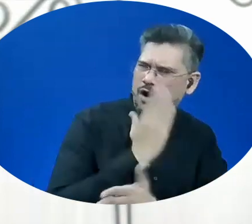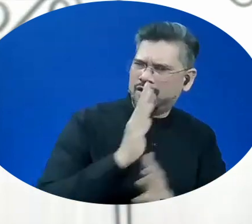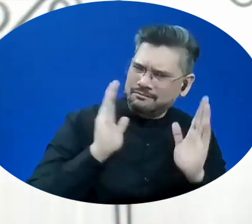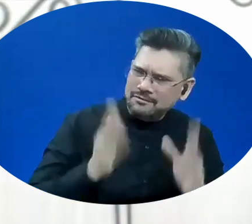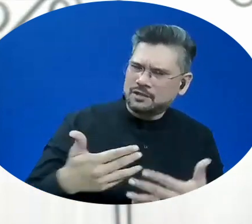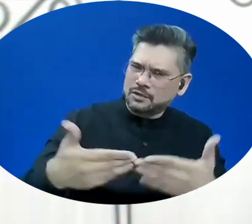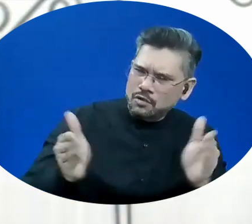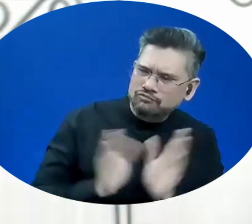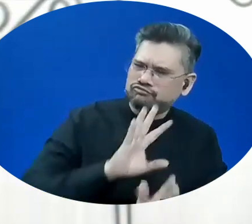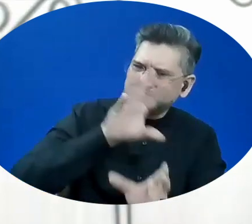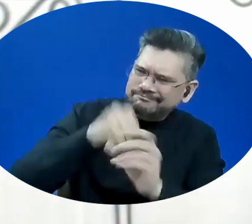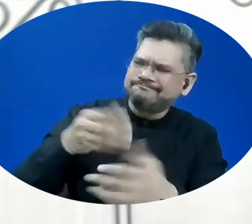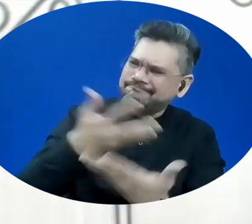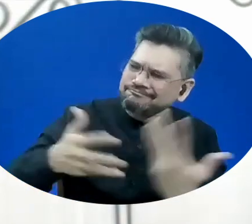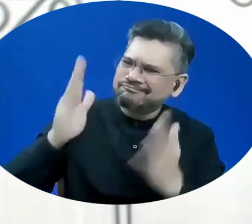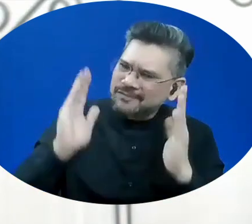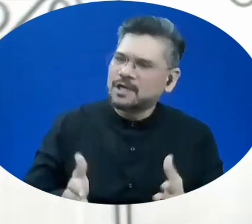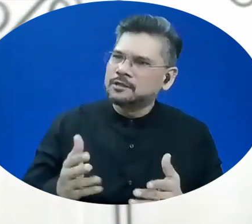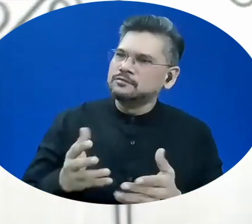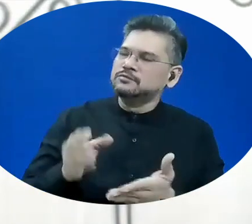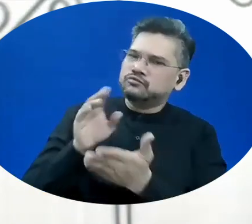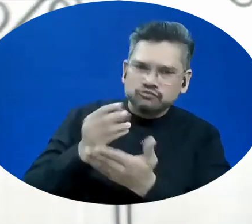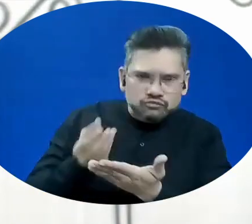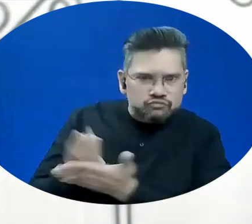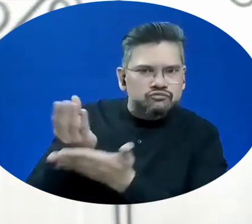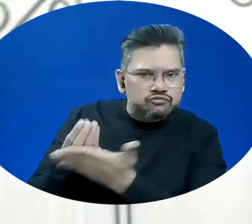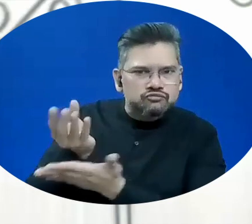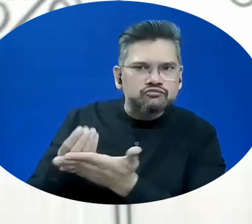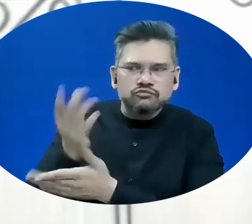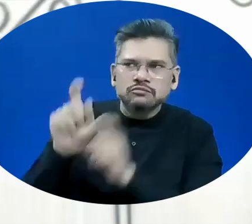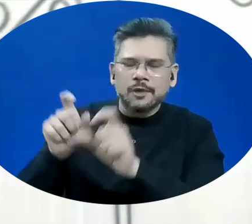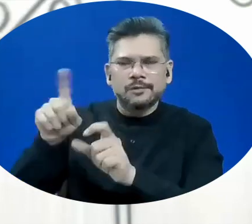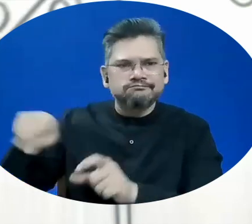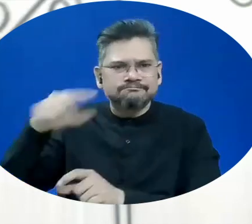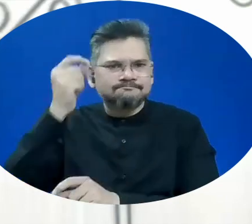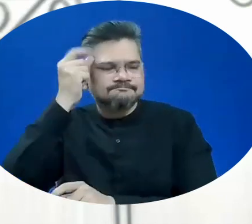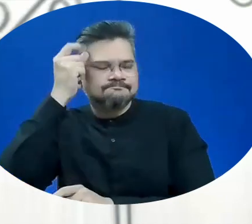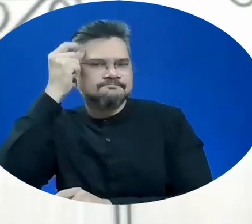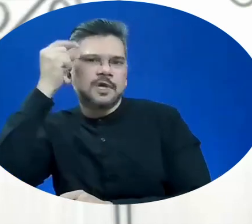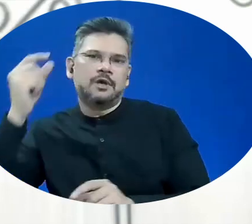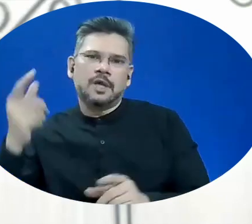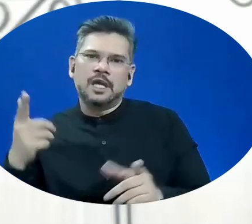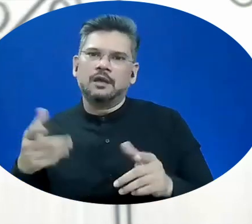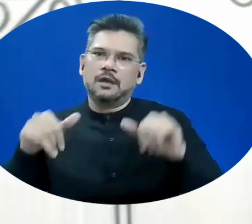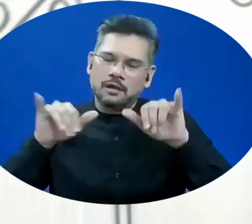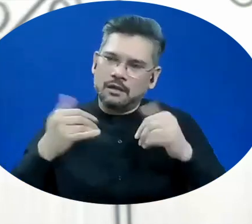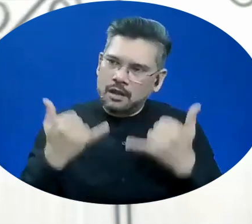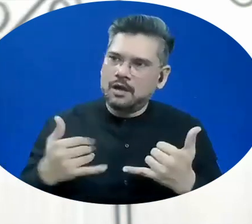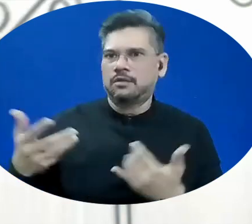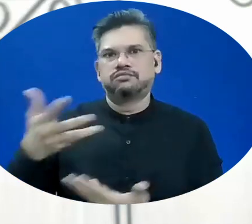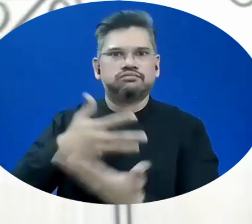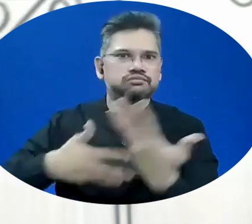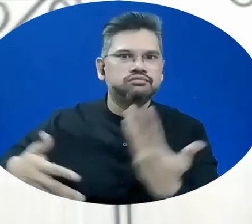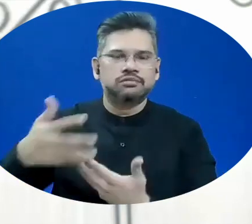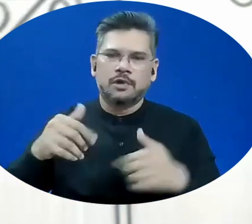together, that we're working really well together. And yeah, we're defying all odds. And I'm just absolutely loving the journey because